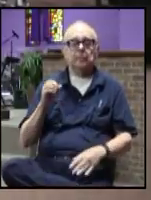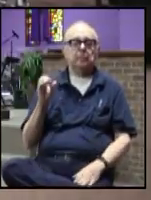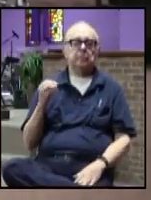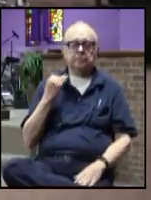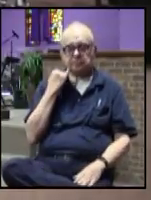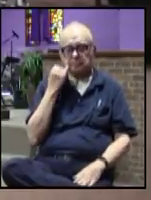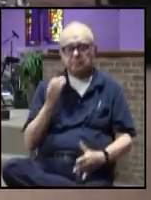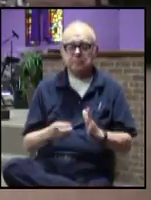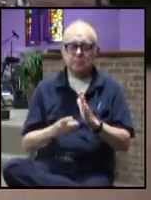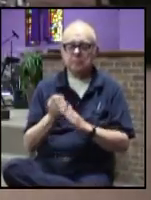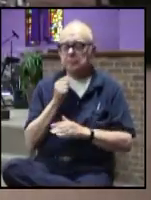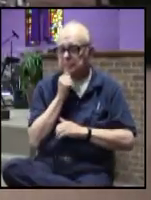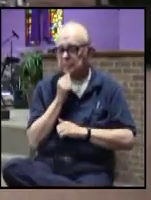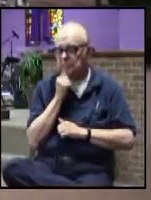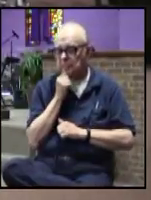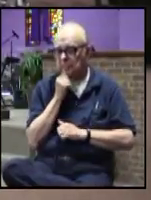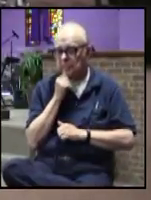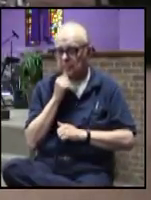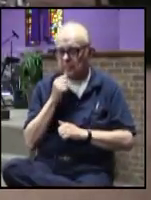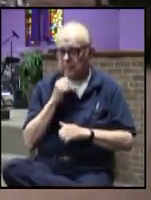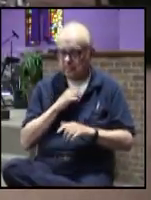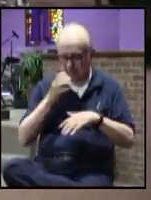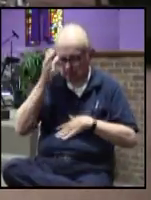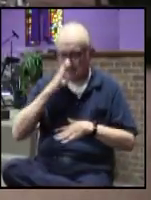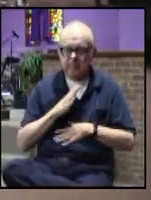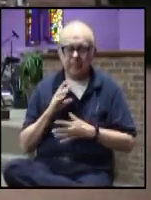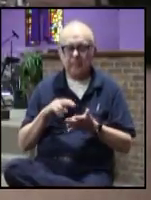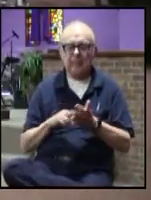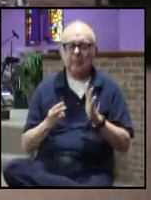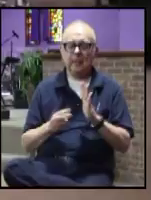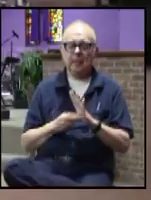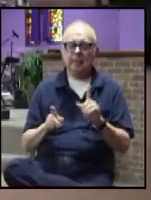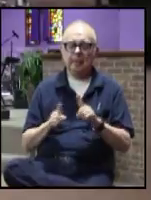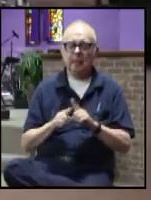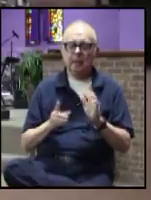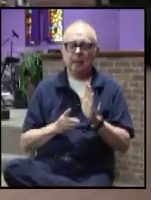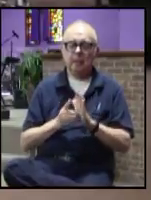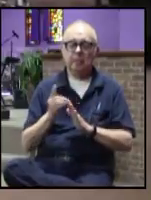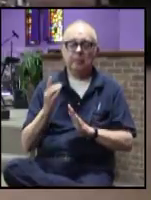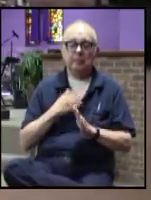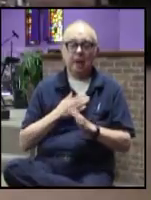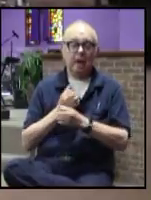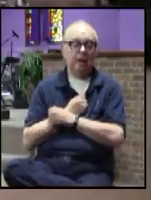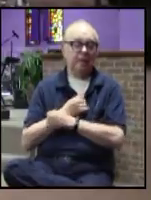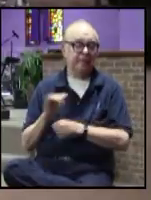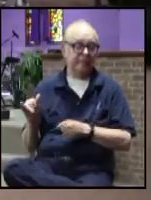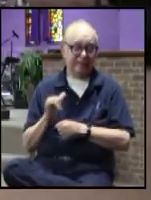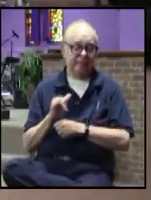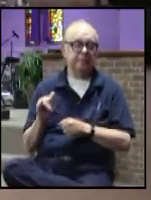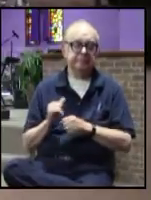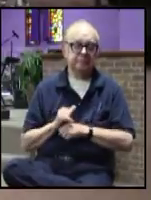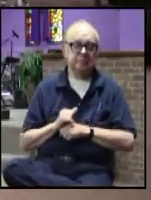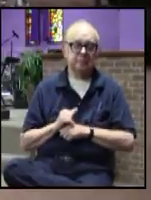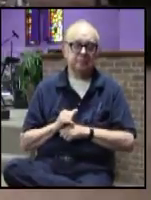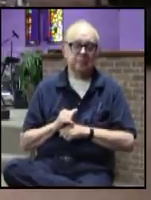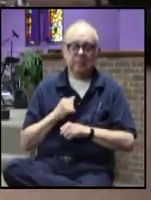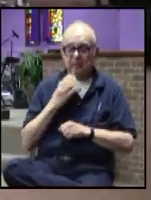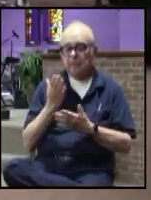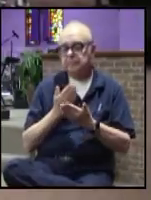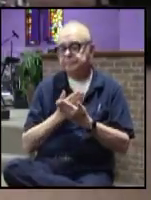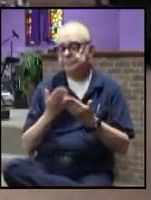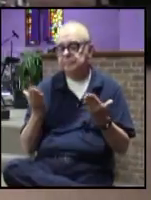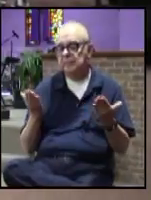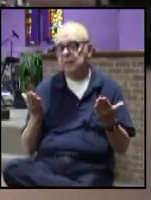So, if I'm developing patience, then ladies and gentlemen, that means I'm also going to develop my love. And so let me say this to